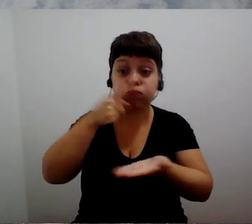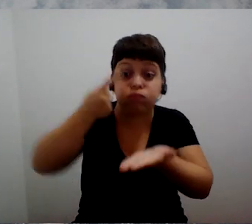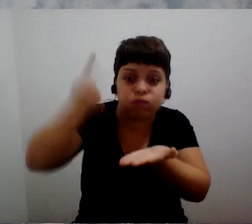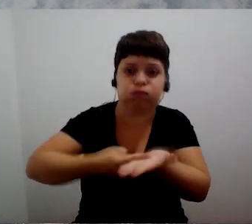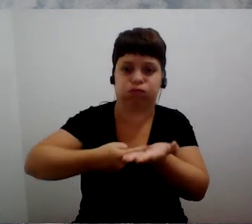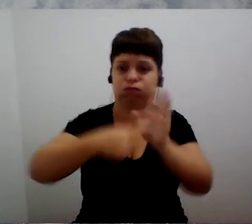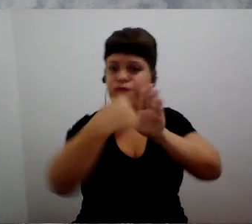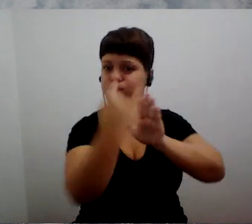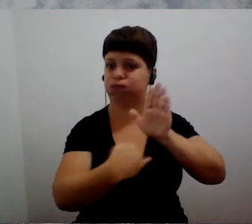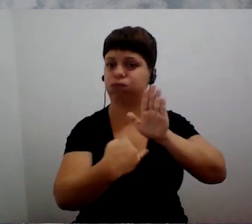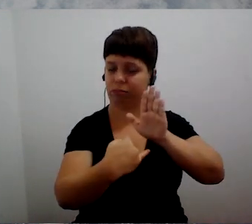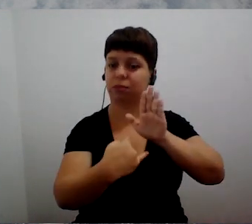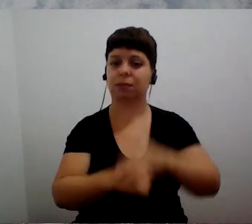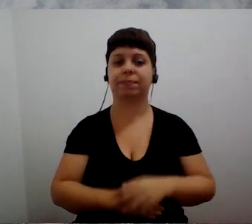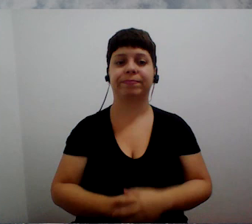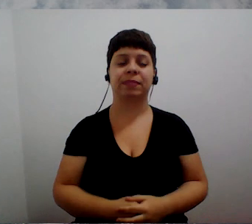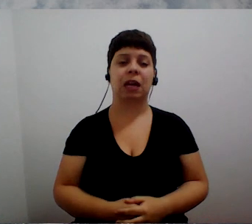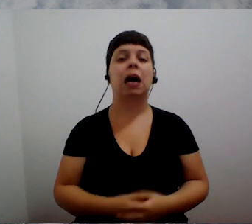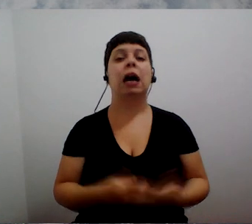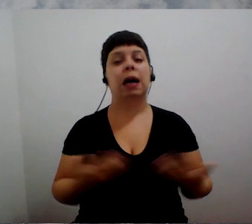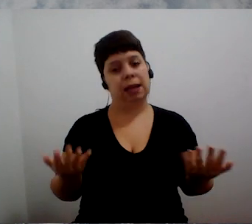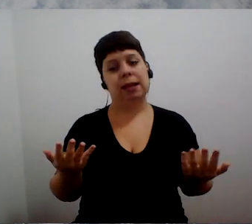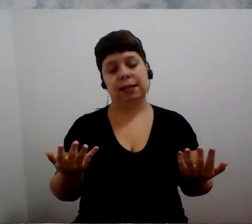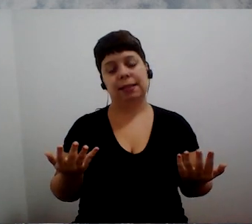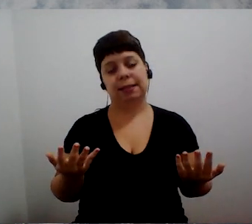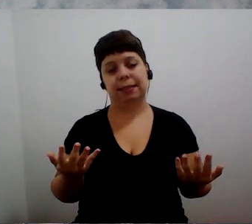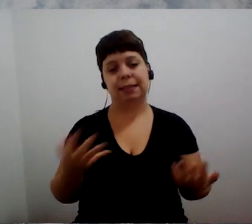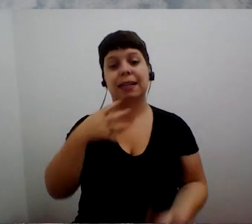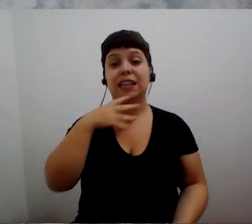intergovernmental negotiating committee for a global agreement.